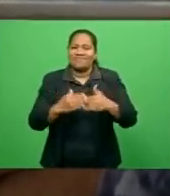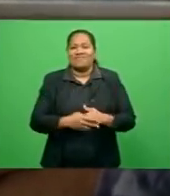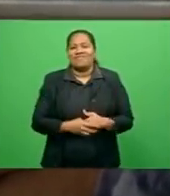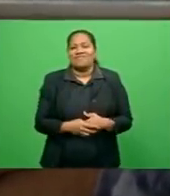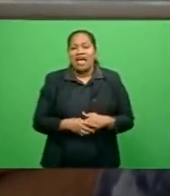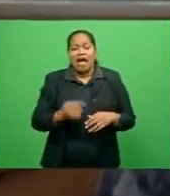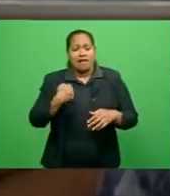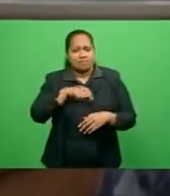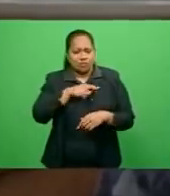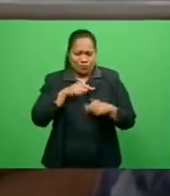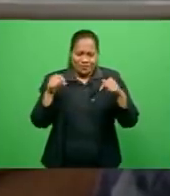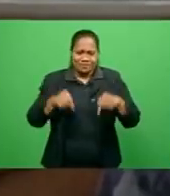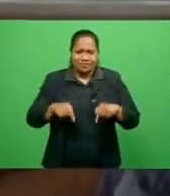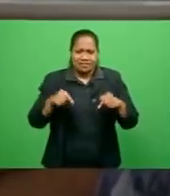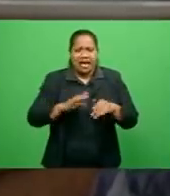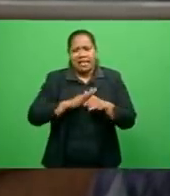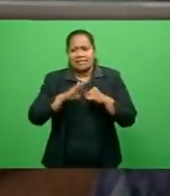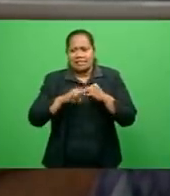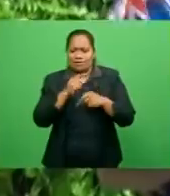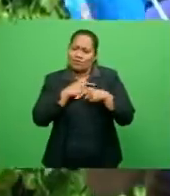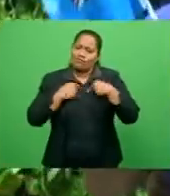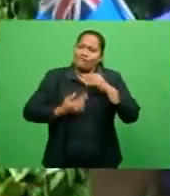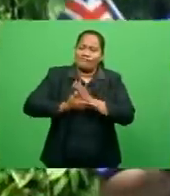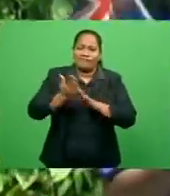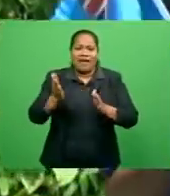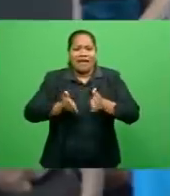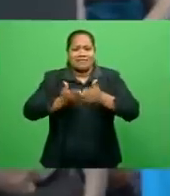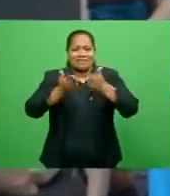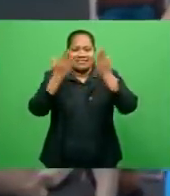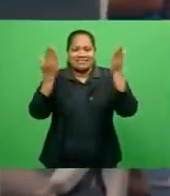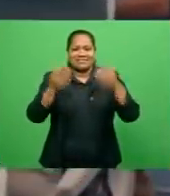we'll probably be here till we go to heaven. So.